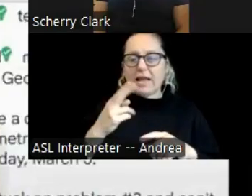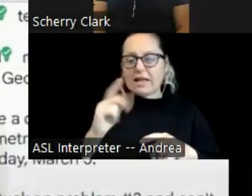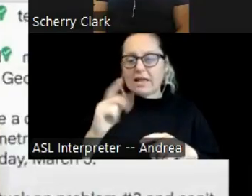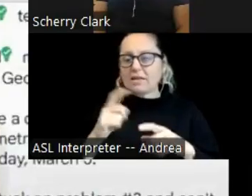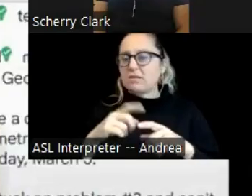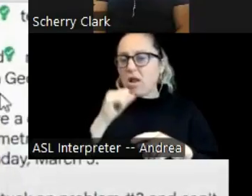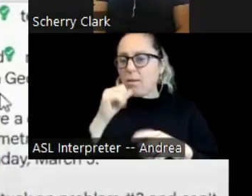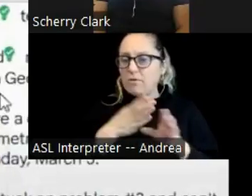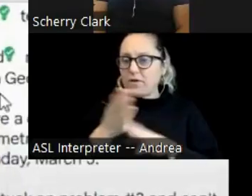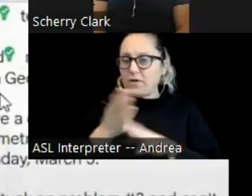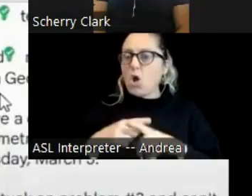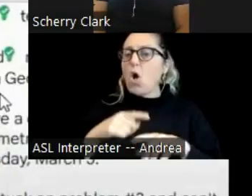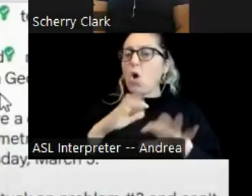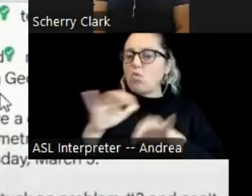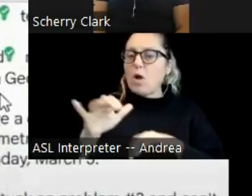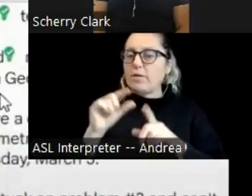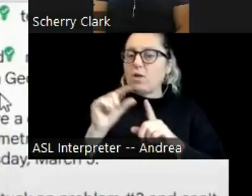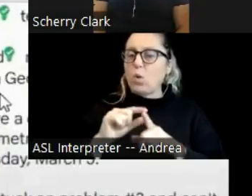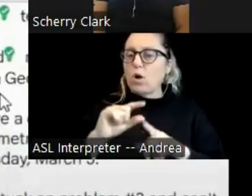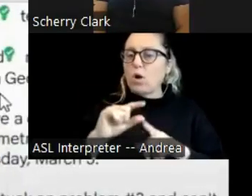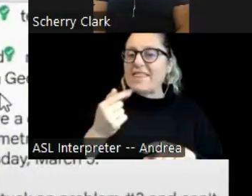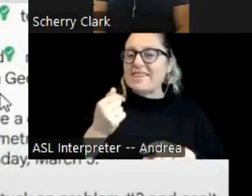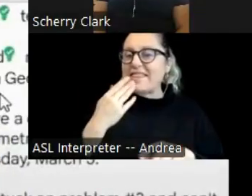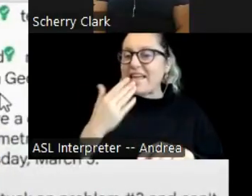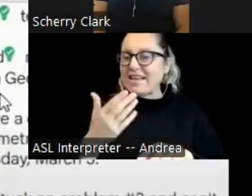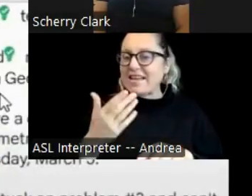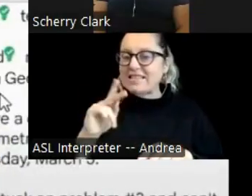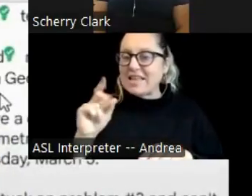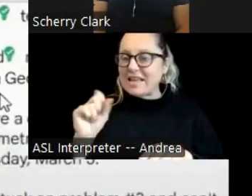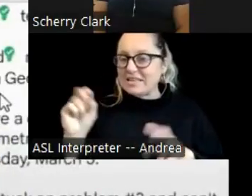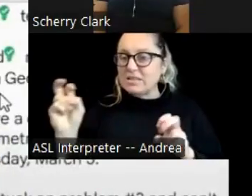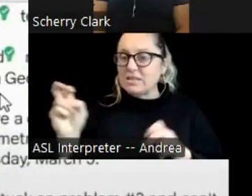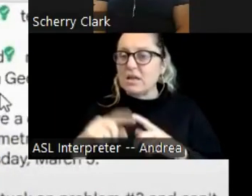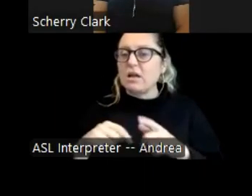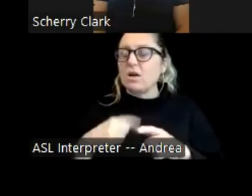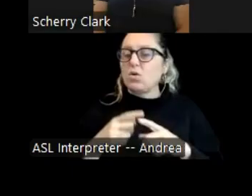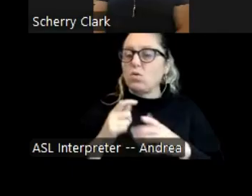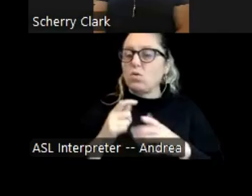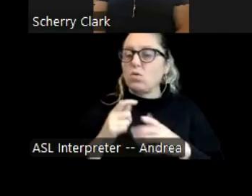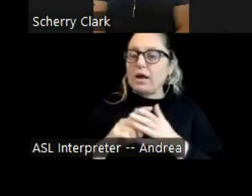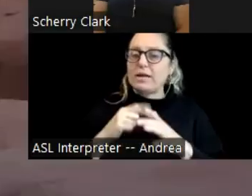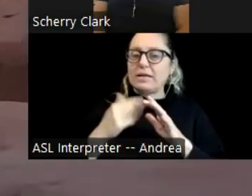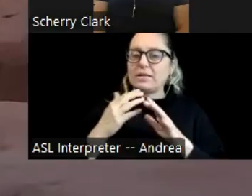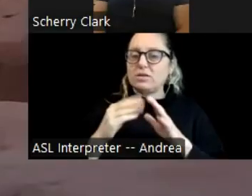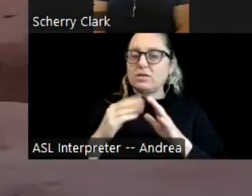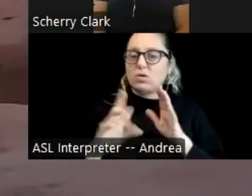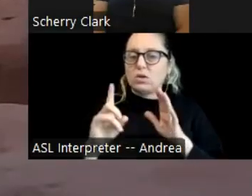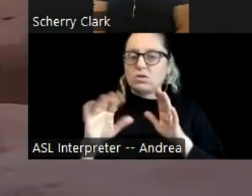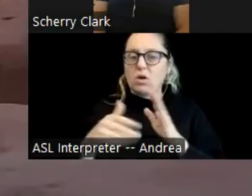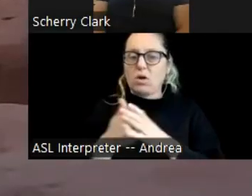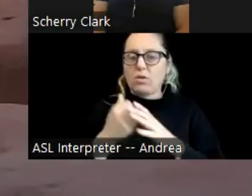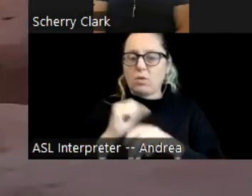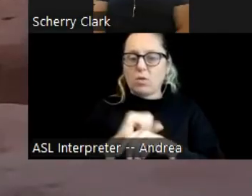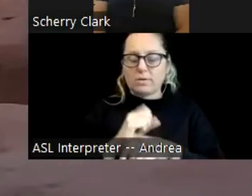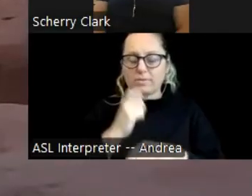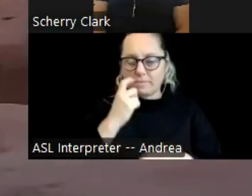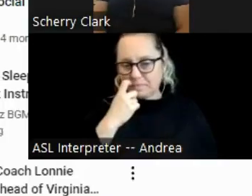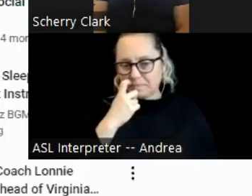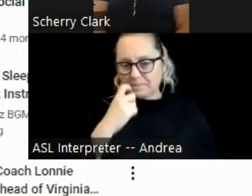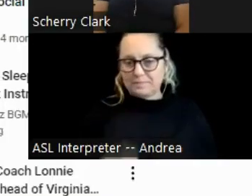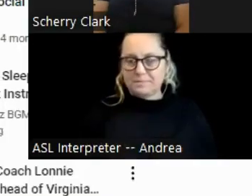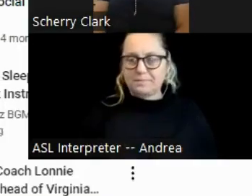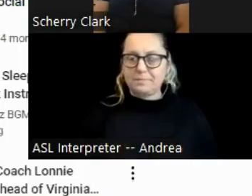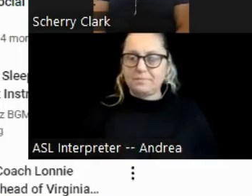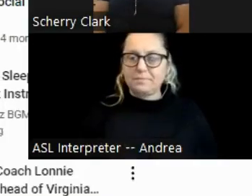word thanks. Propel teaches a student how to write an email, and the student does all the work. All right. Let me come out